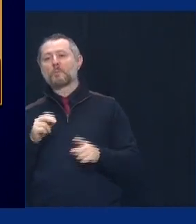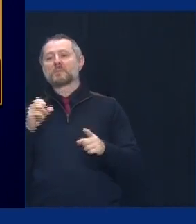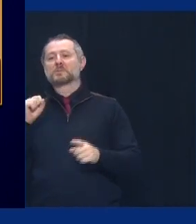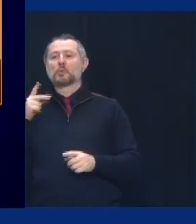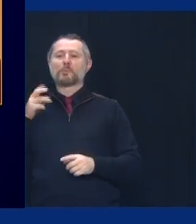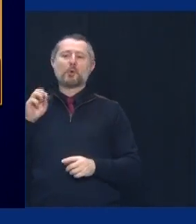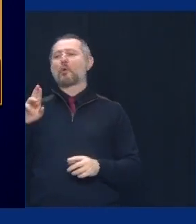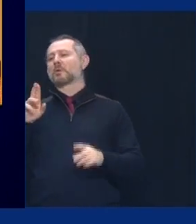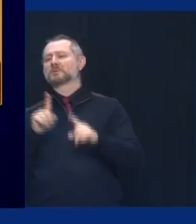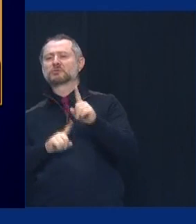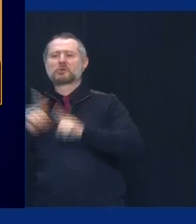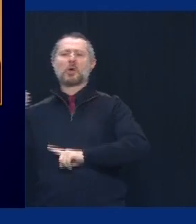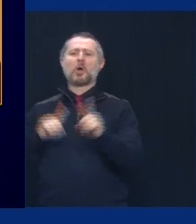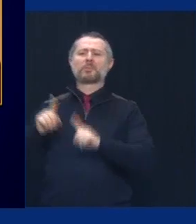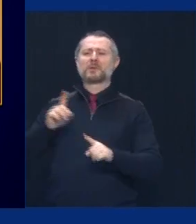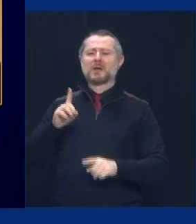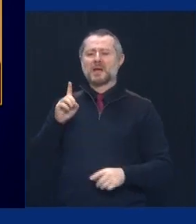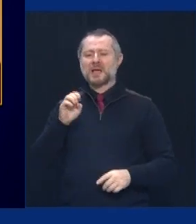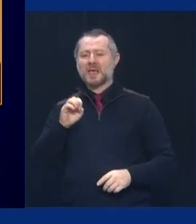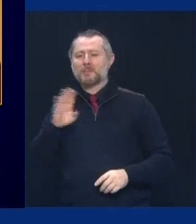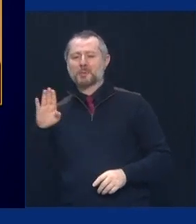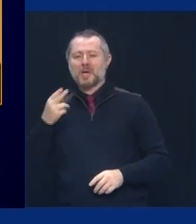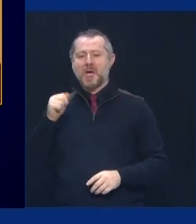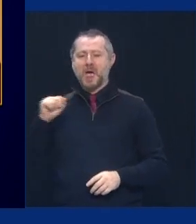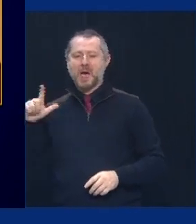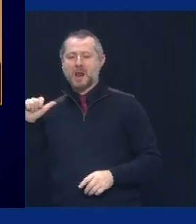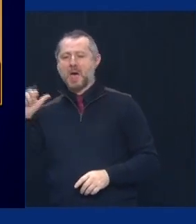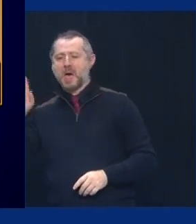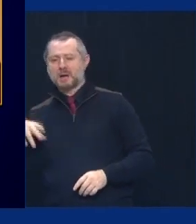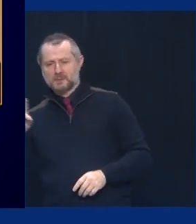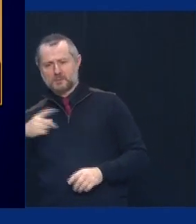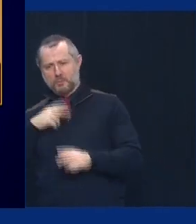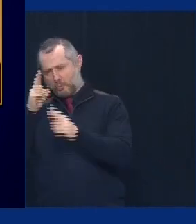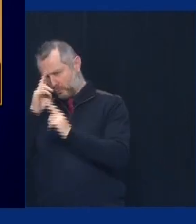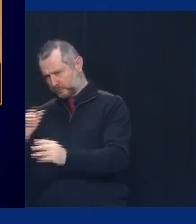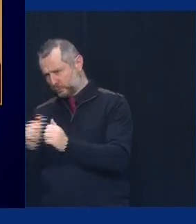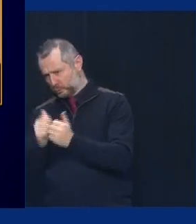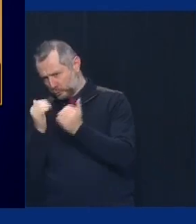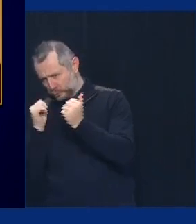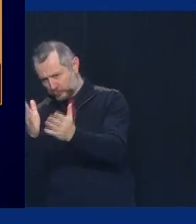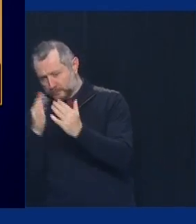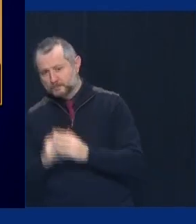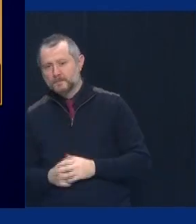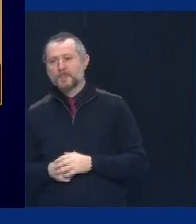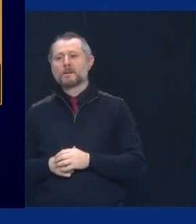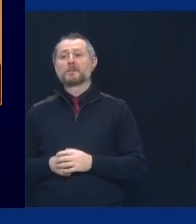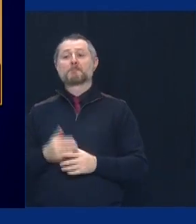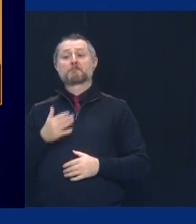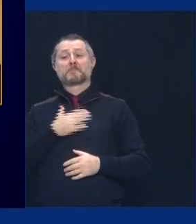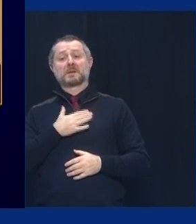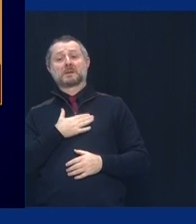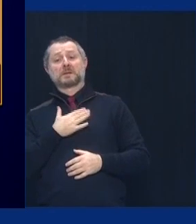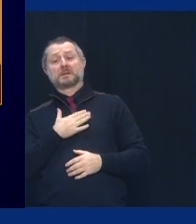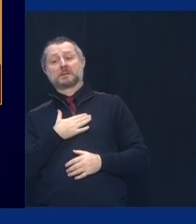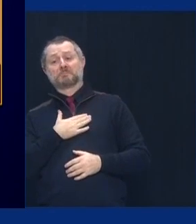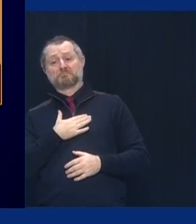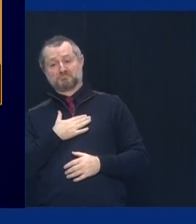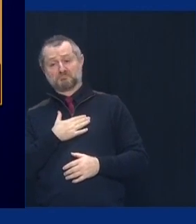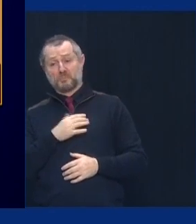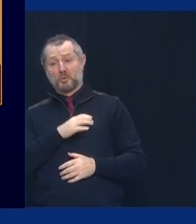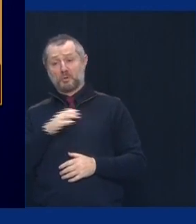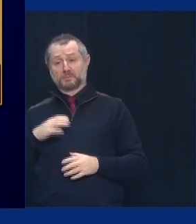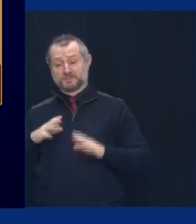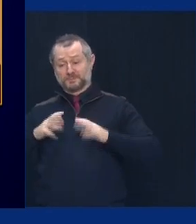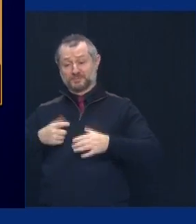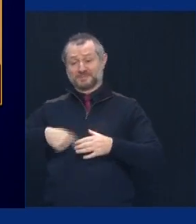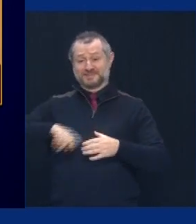Haaland. It's always an honor to be with you, and I appreciate all of you. As you may know, my congressional district is actually